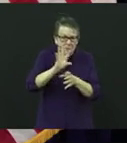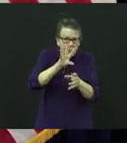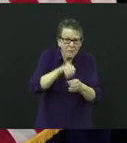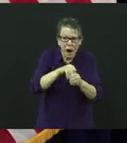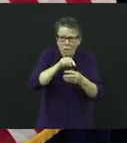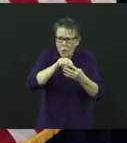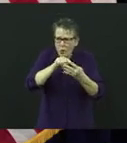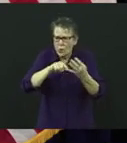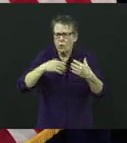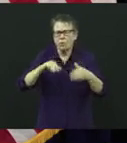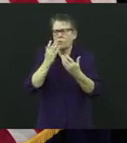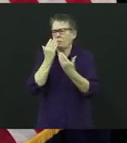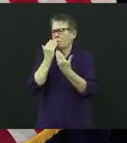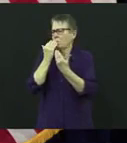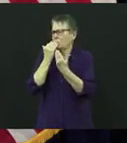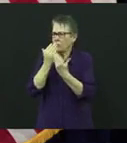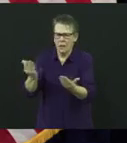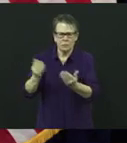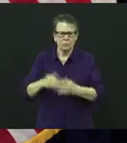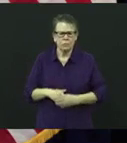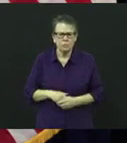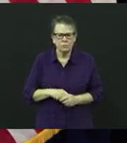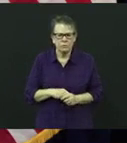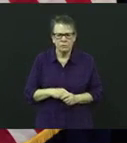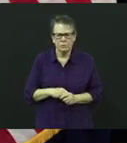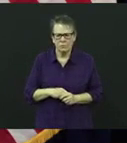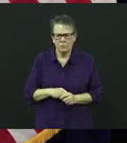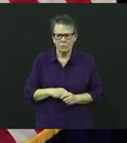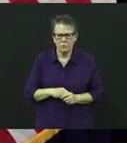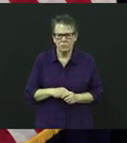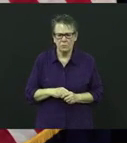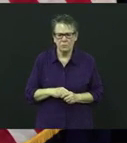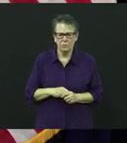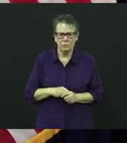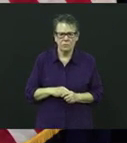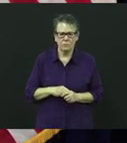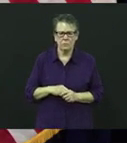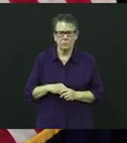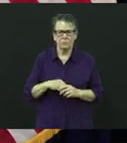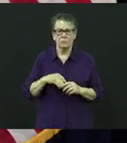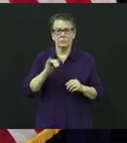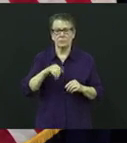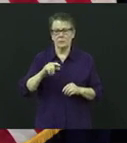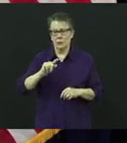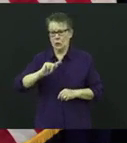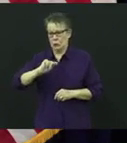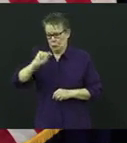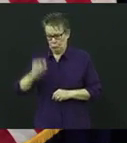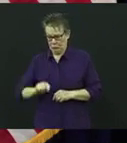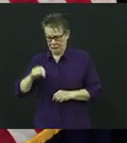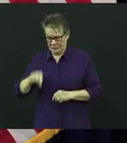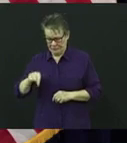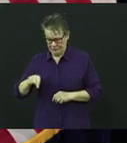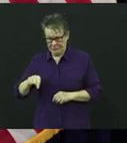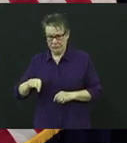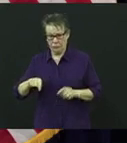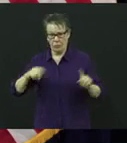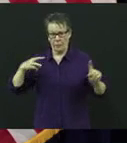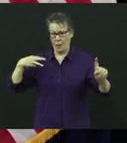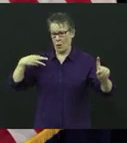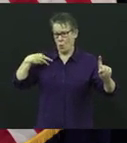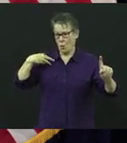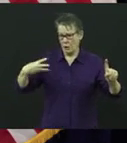Washington, even if we bat 1,000, we need help, and we're getting it. We're not there yet by any means. I'll give you